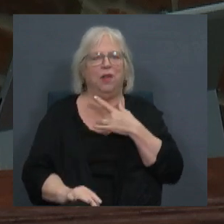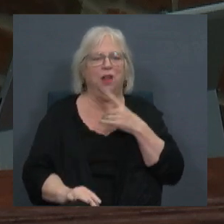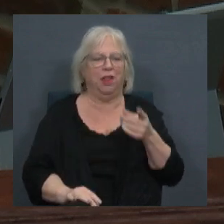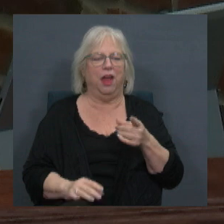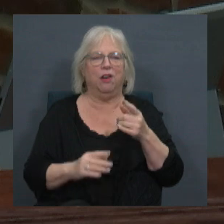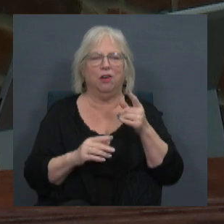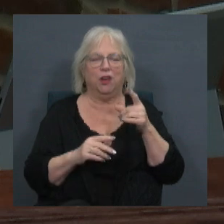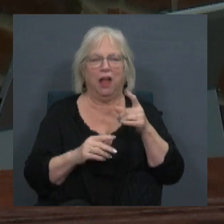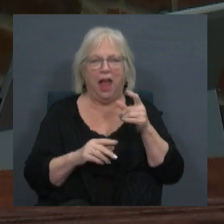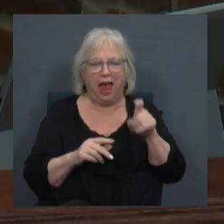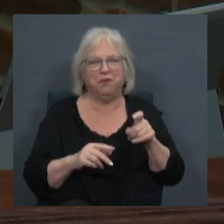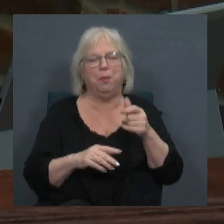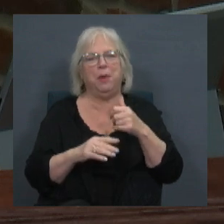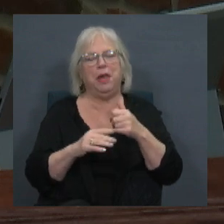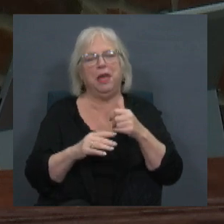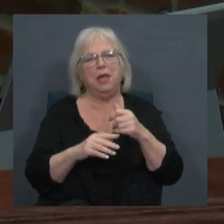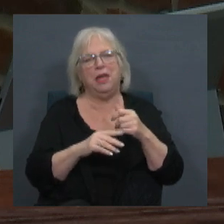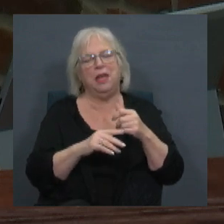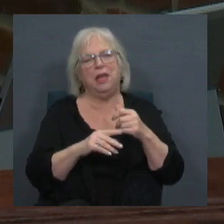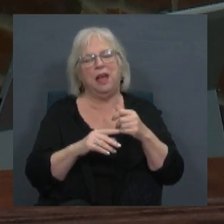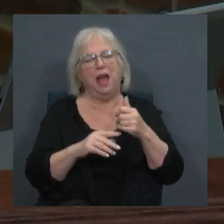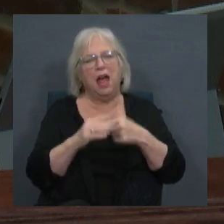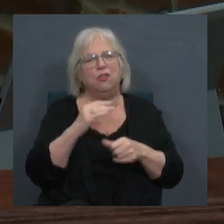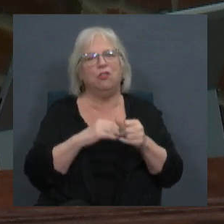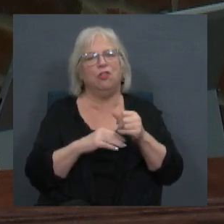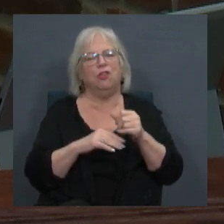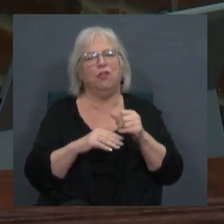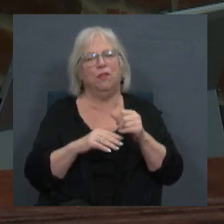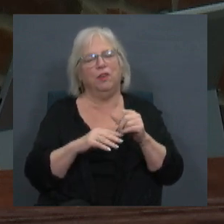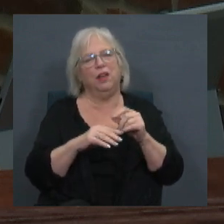use permit, but then goes on later to admit that that's